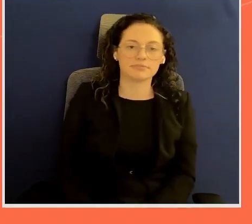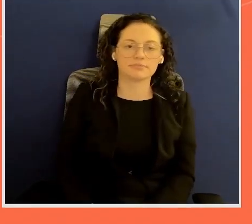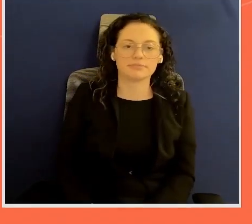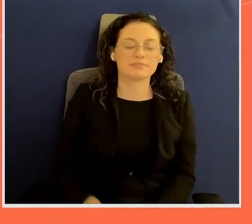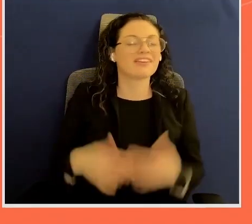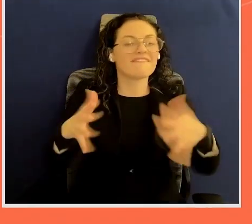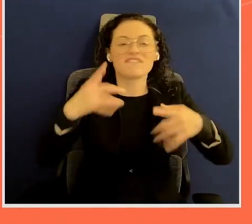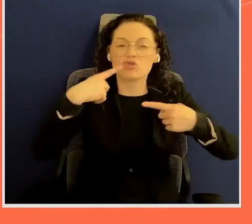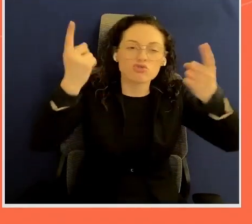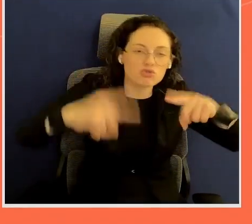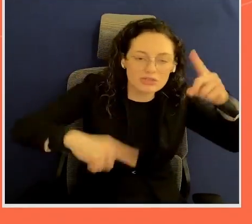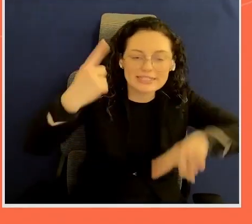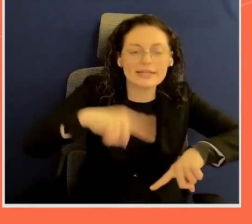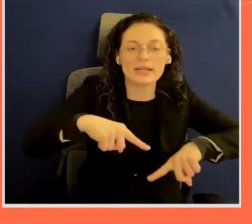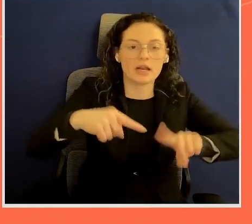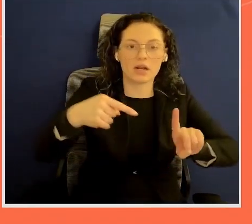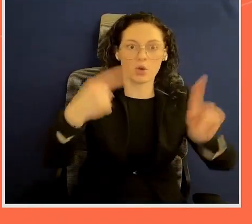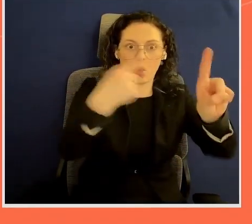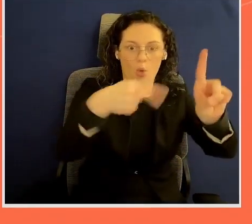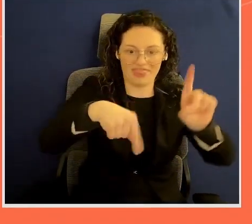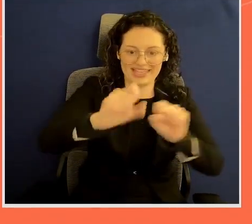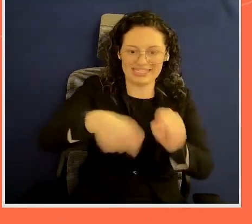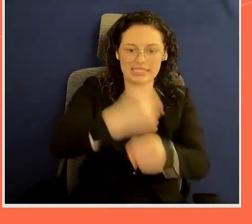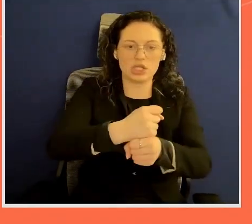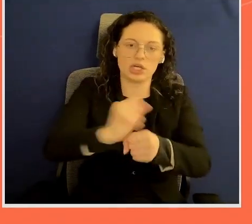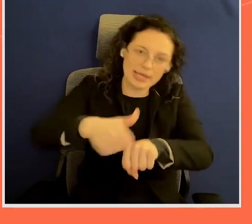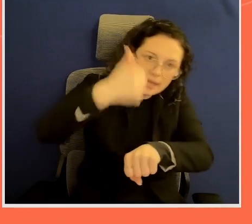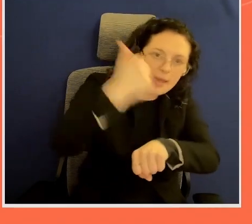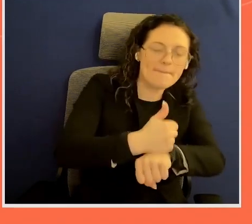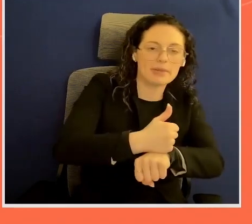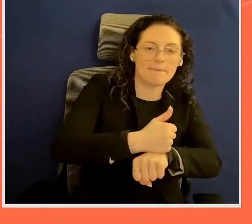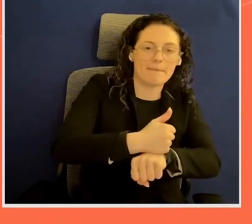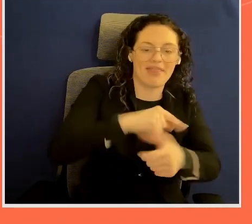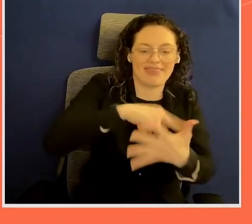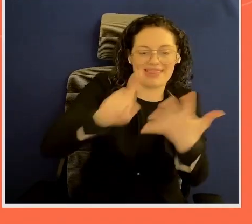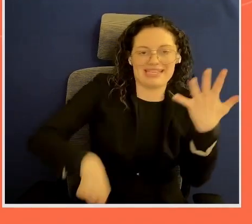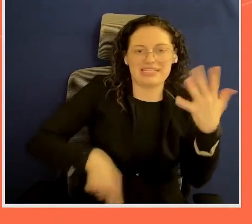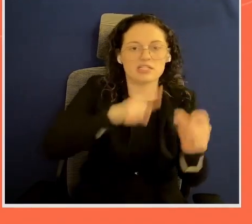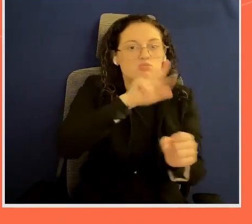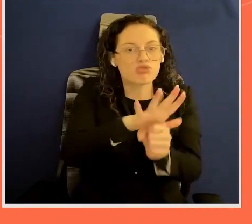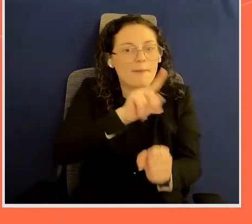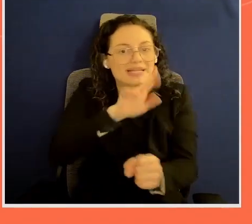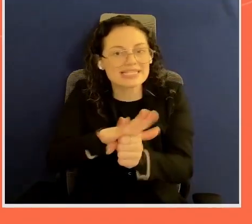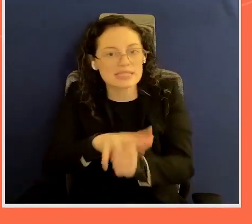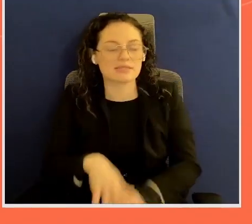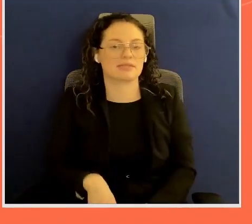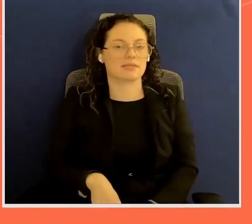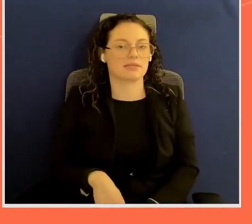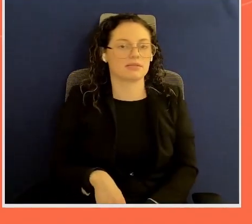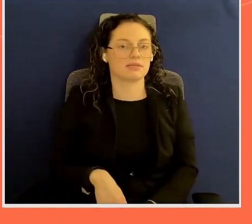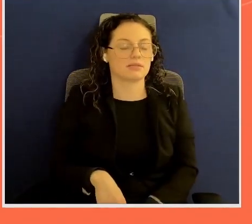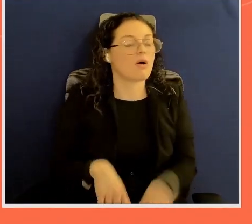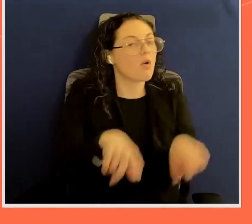our ocean, our people, our prosperity. Koman Masulang, thank you and God bless you all.